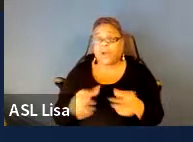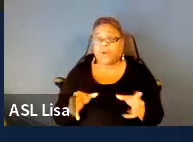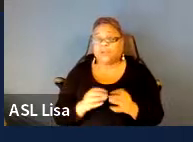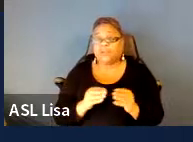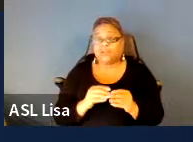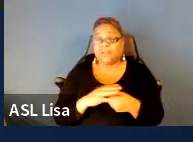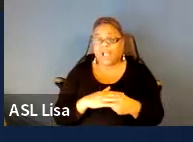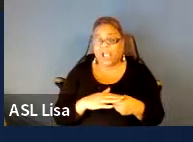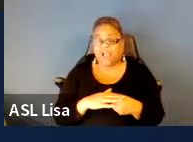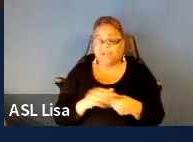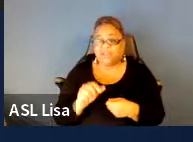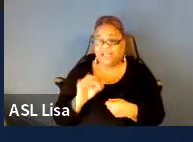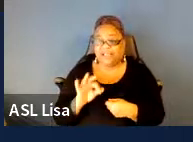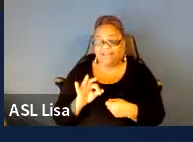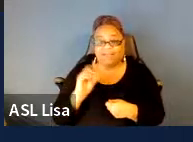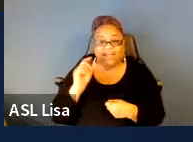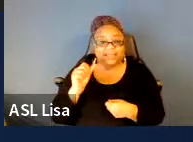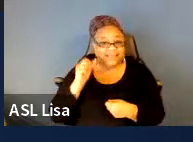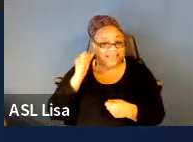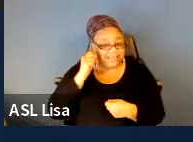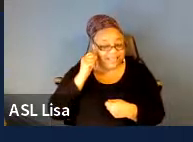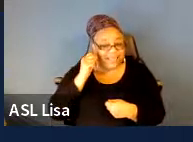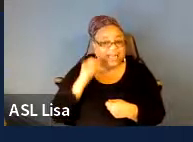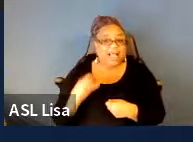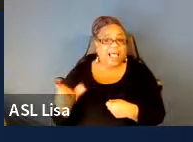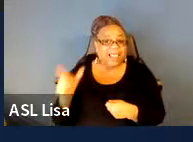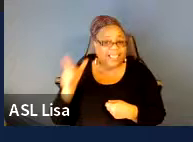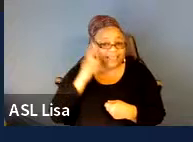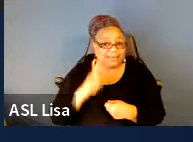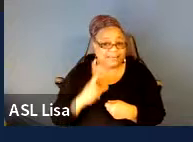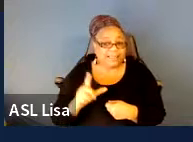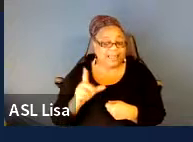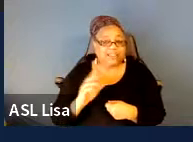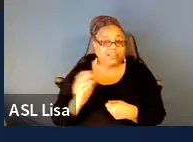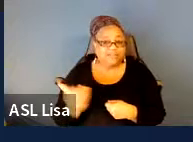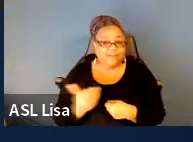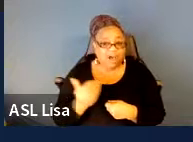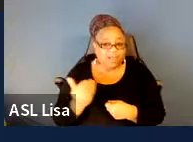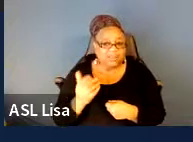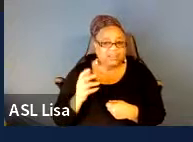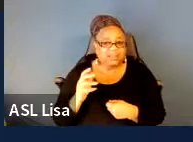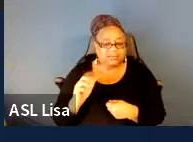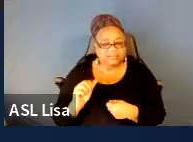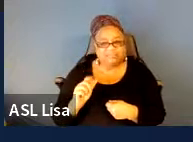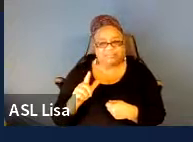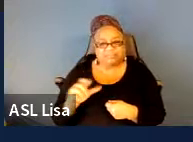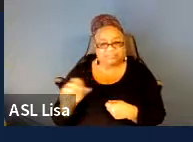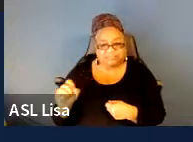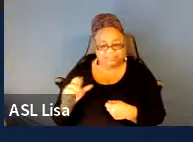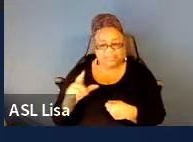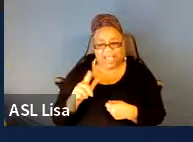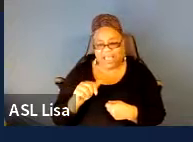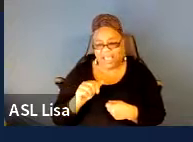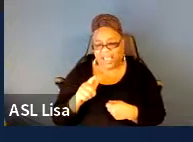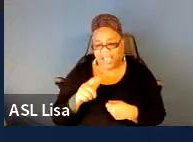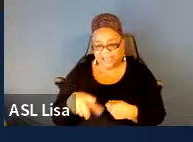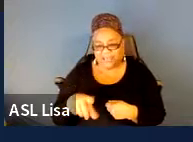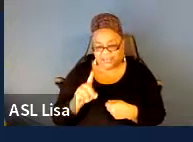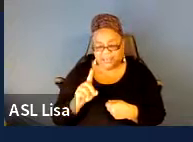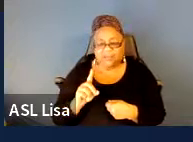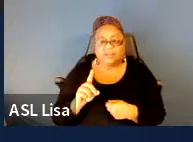an assisted listening device system is provided in an assembly area, does that sign need to